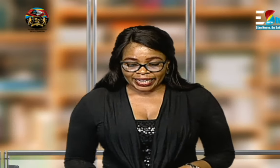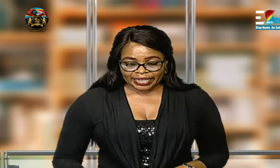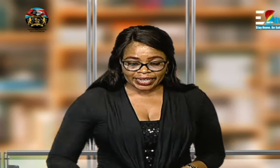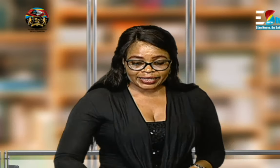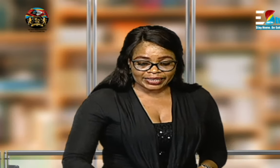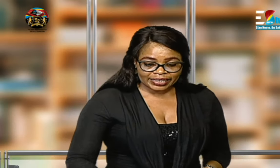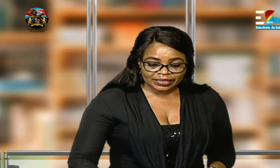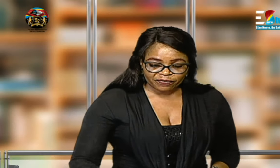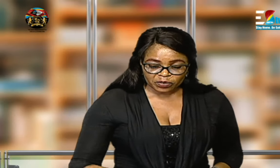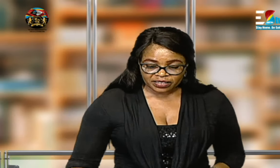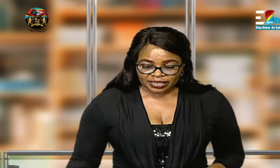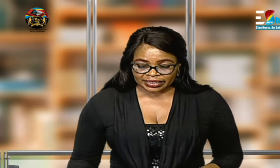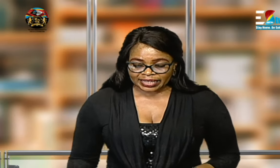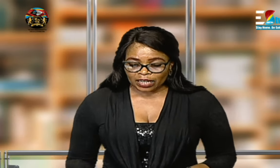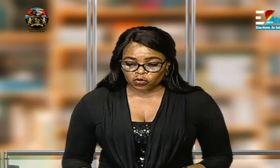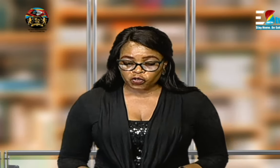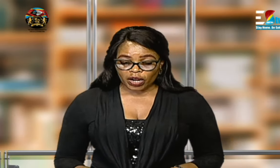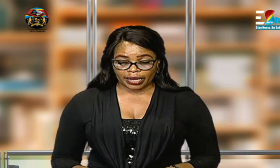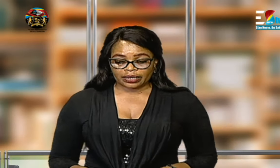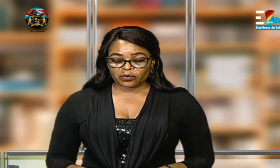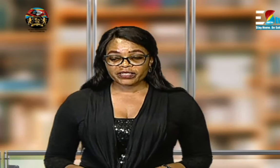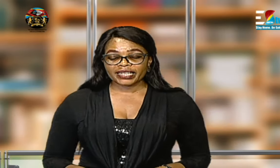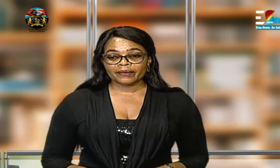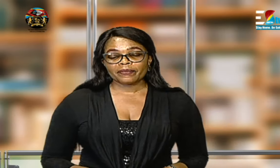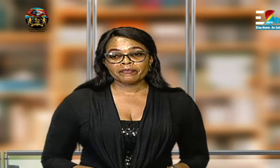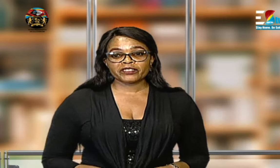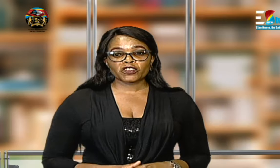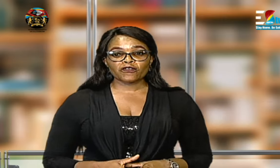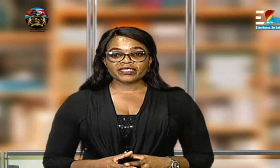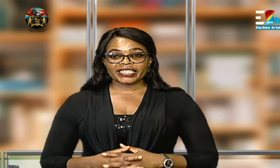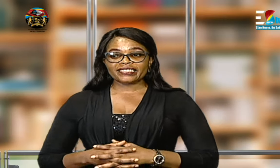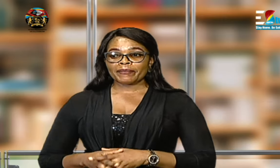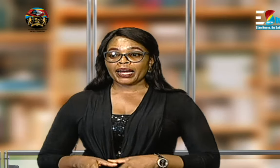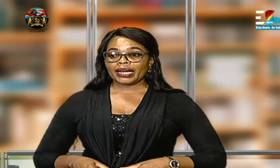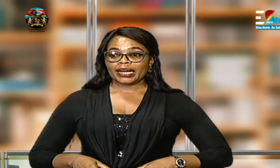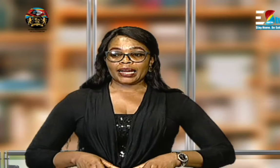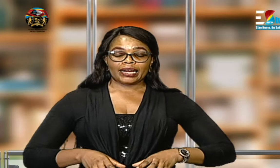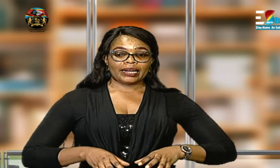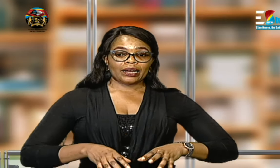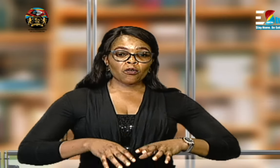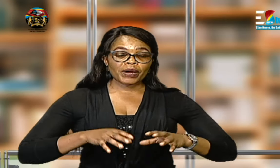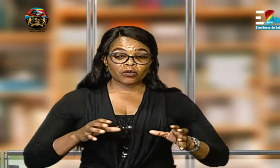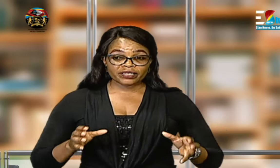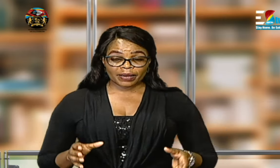sengifika egcineni nje mfundzi ngicela kusonga ukuthi la besitofunza indzaba